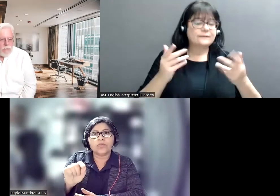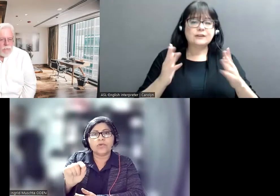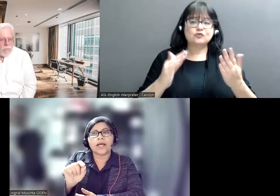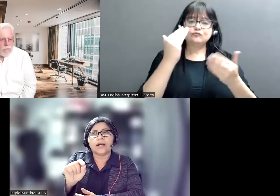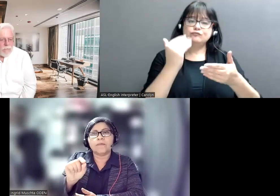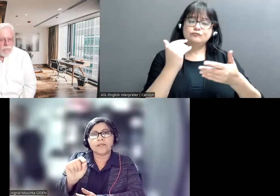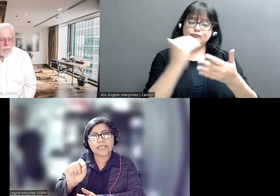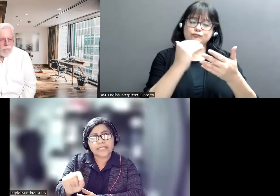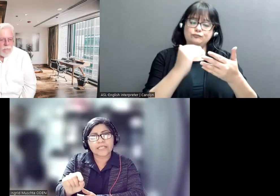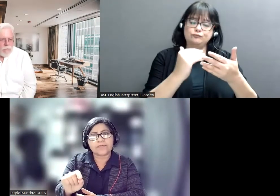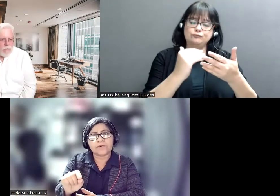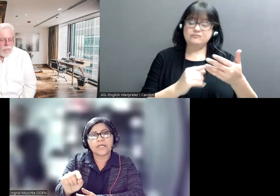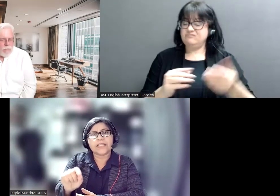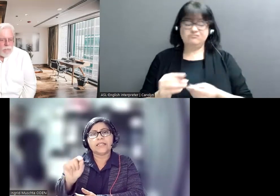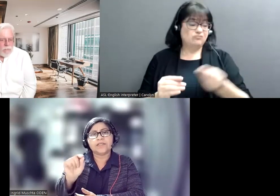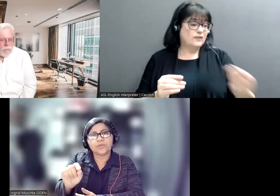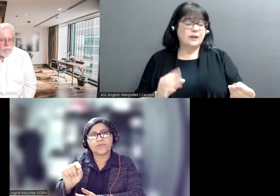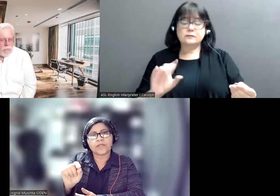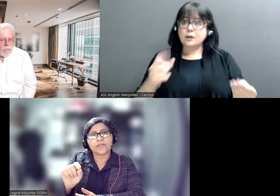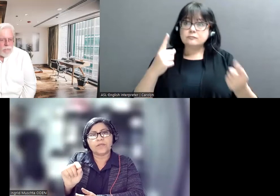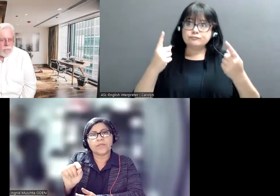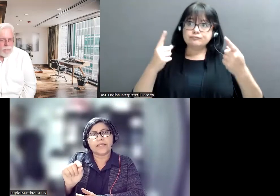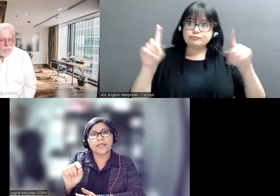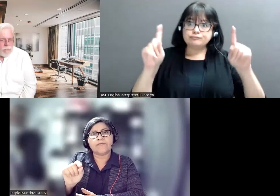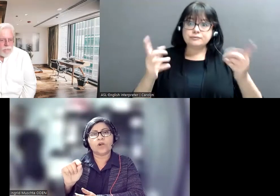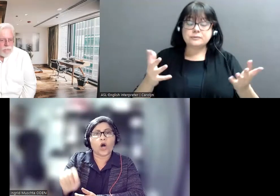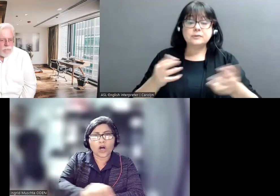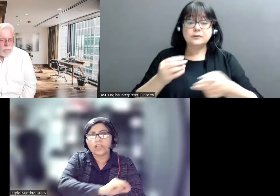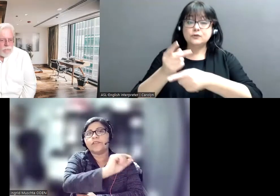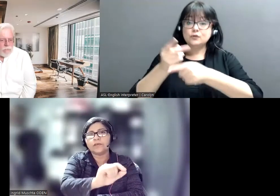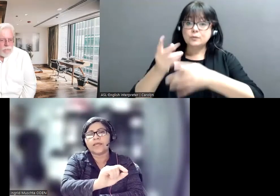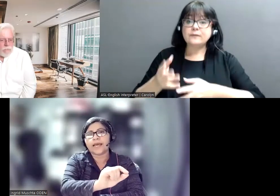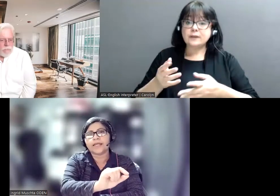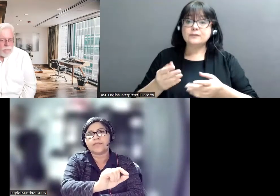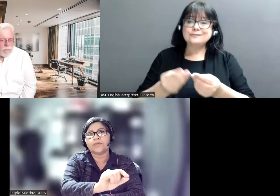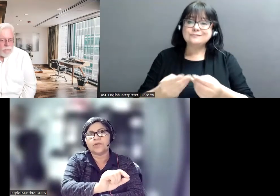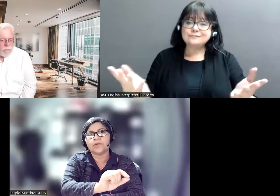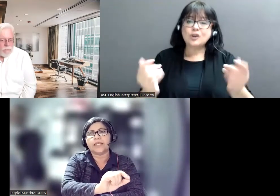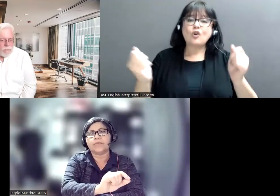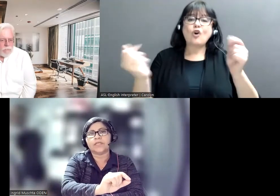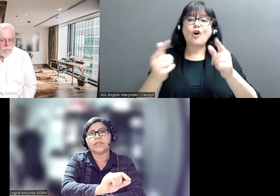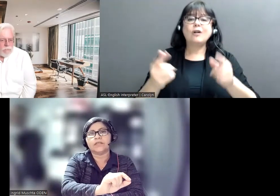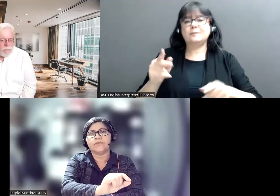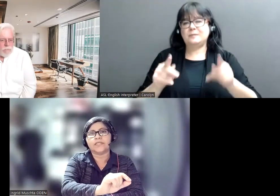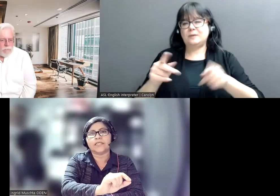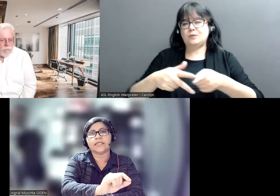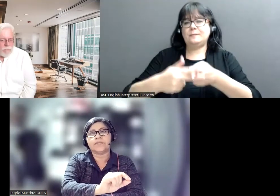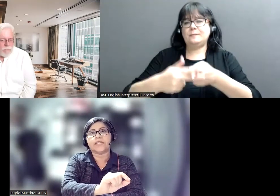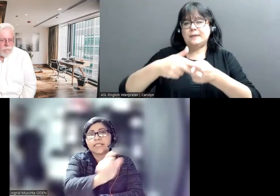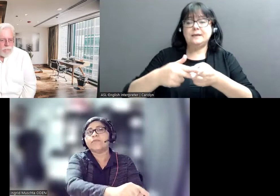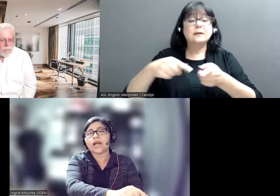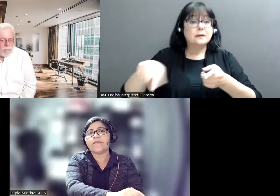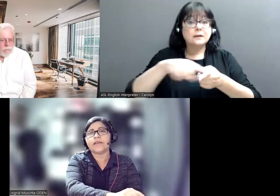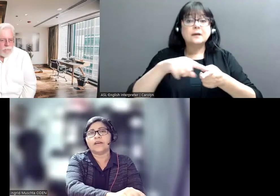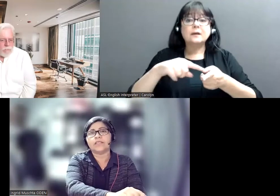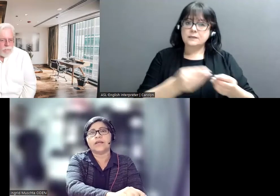so successful that the supervisor implemented that for all of the other mechanics working in that particular facility because